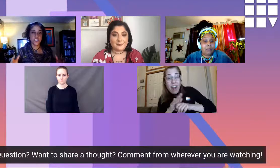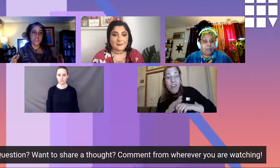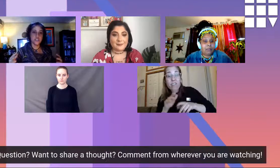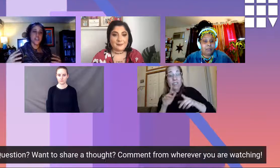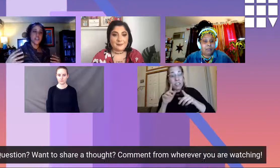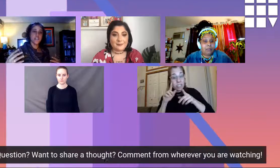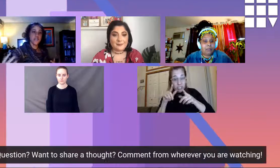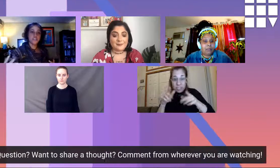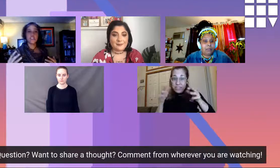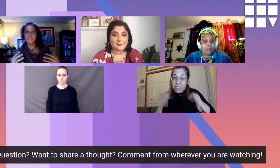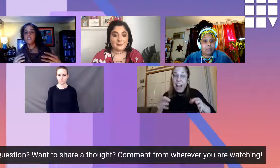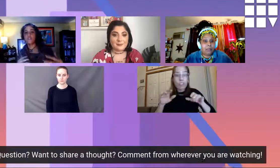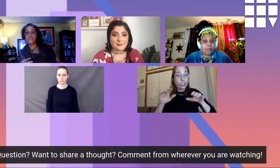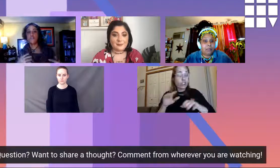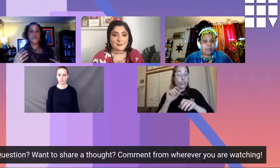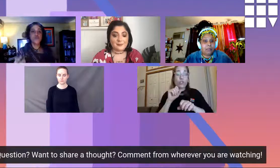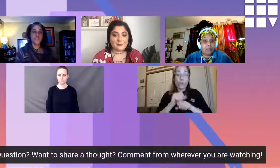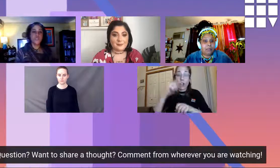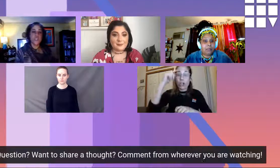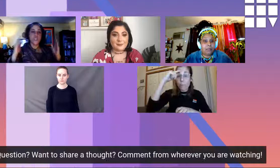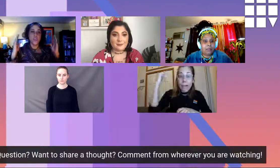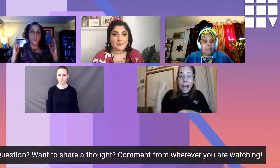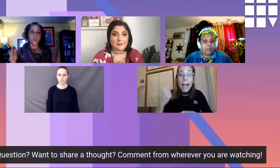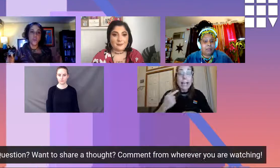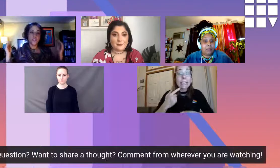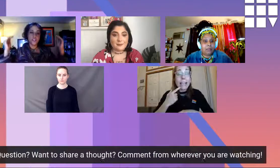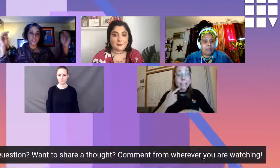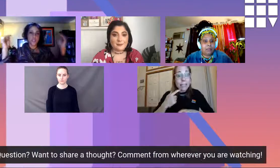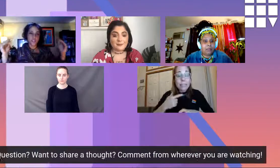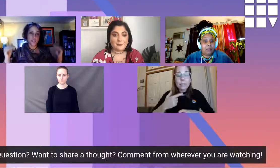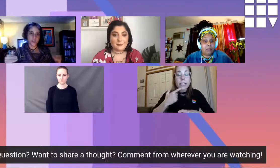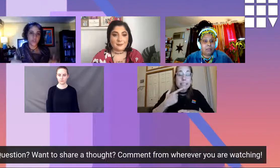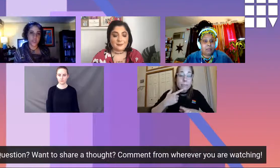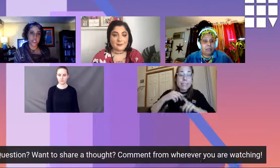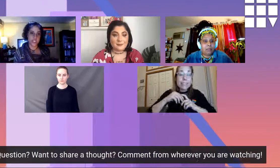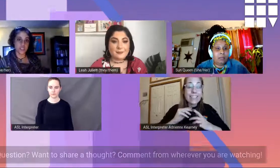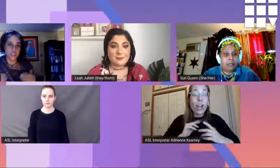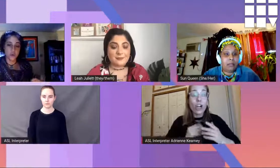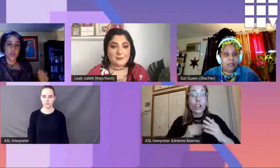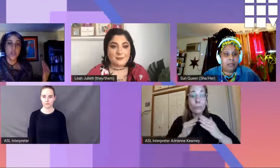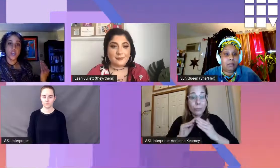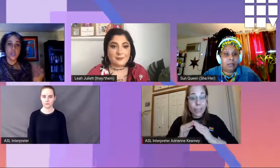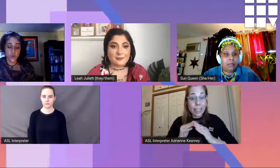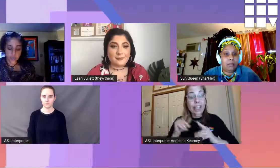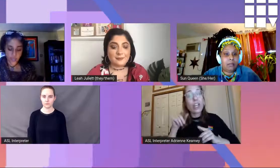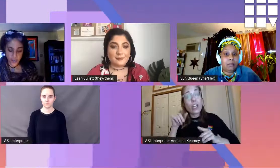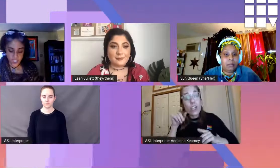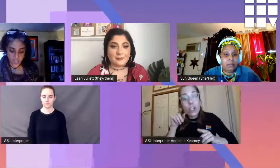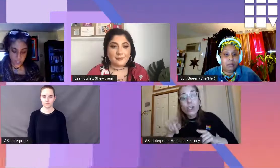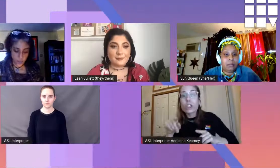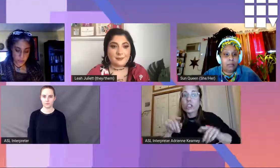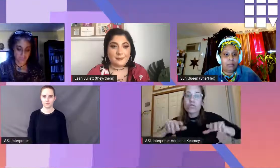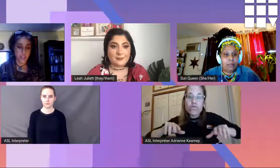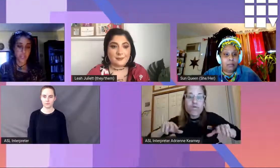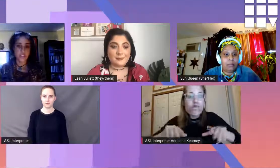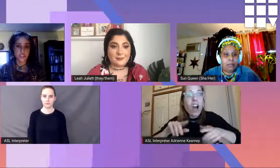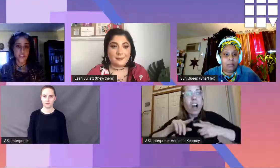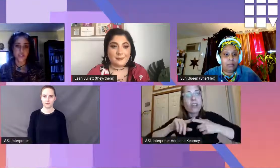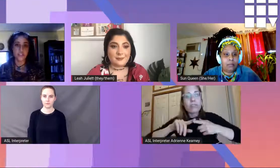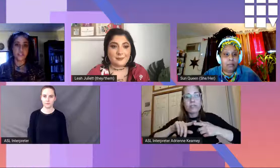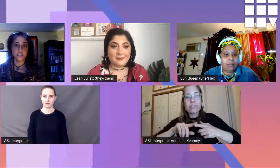community, which is advancing the uncomfortable truths in a way that doesn't get a regular paycheck. So your Cash App